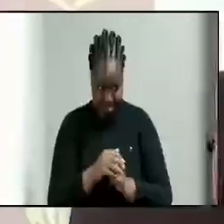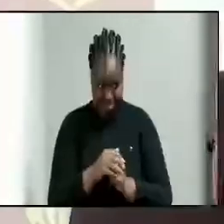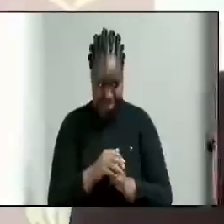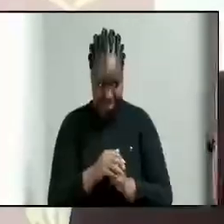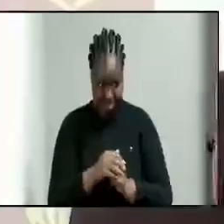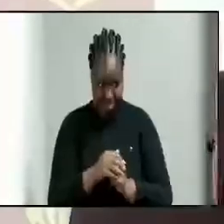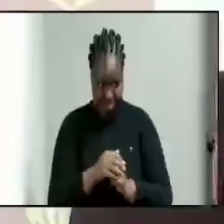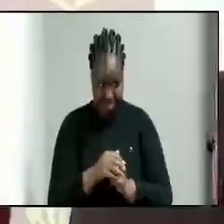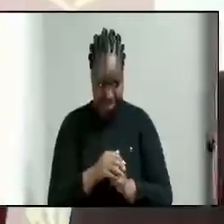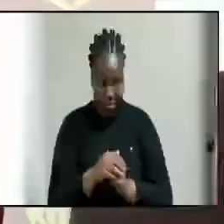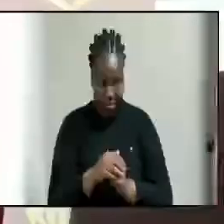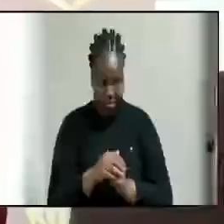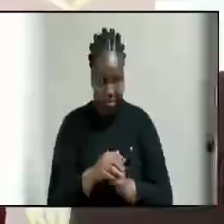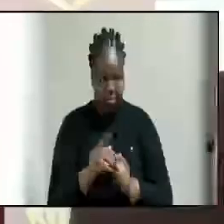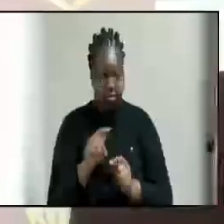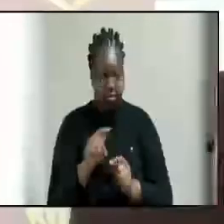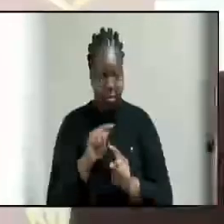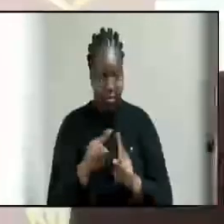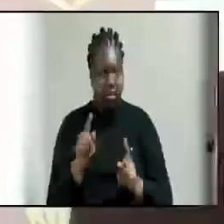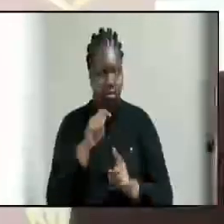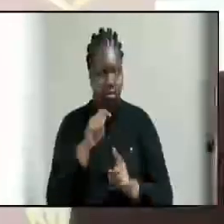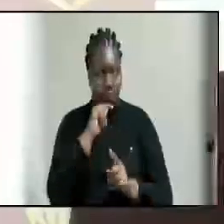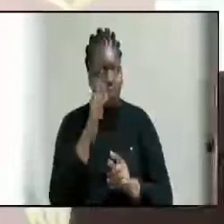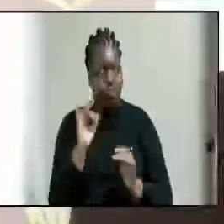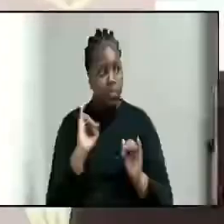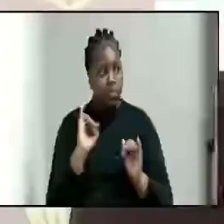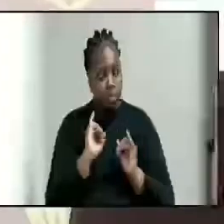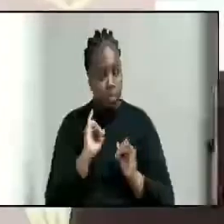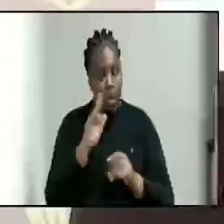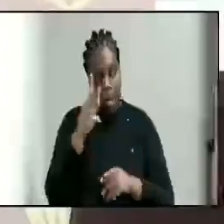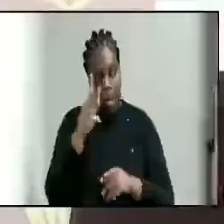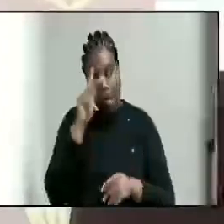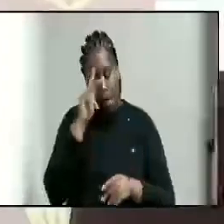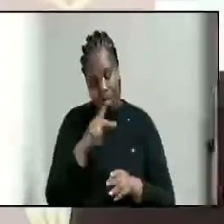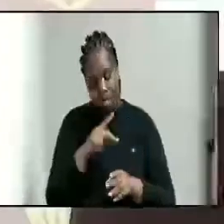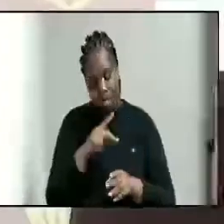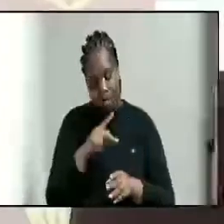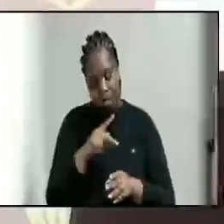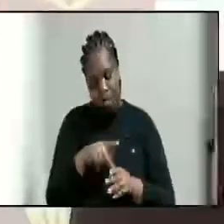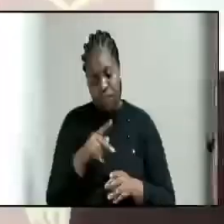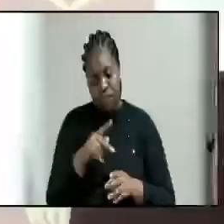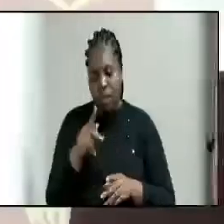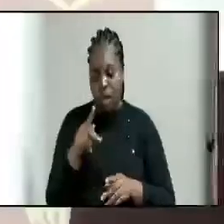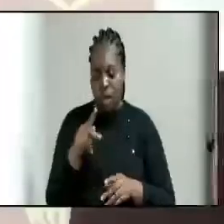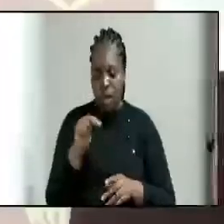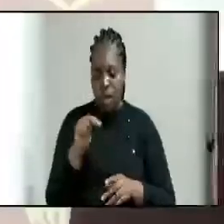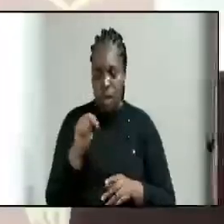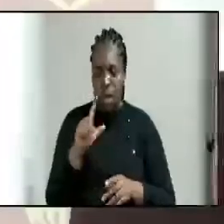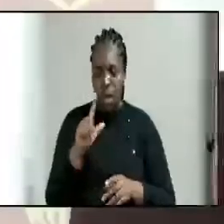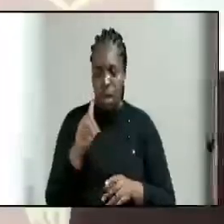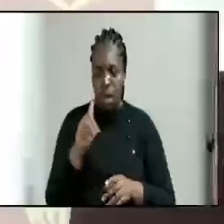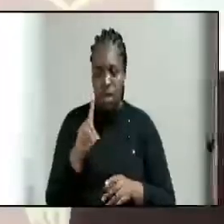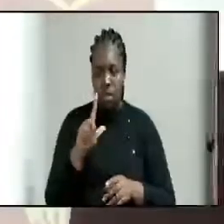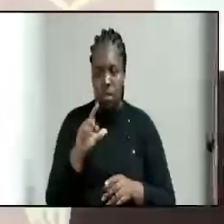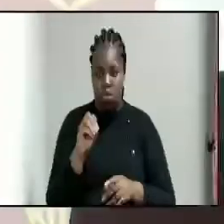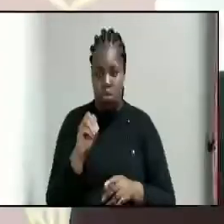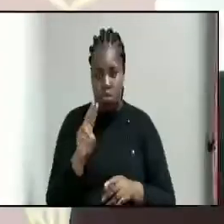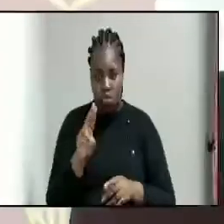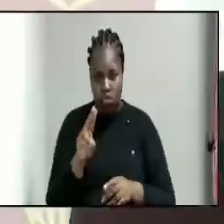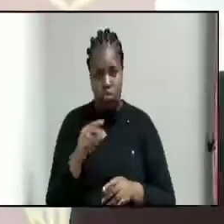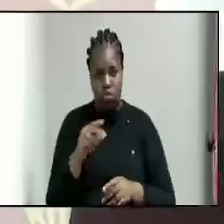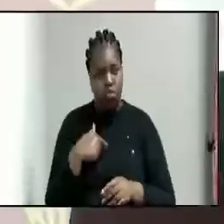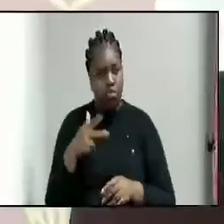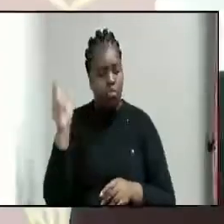note. But on a serious note, Professor Ndlovu, I heard you loud and clear when you said